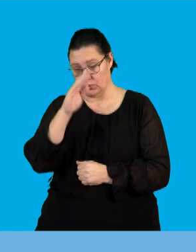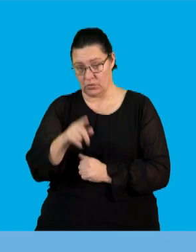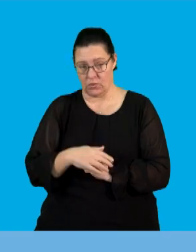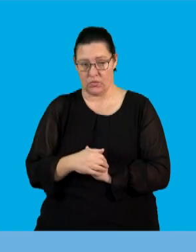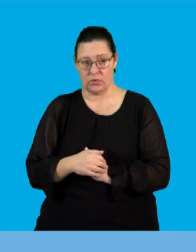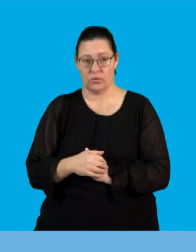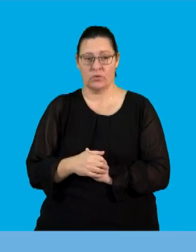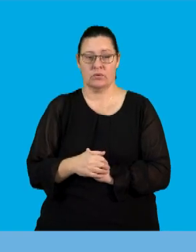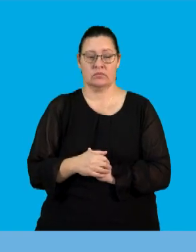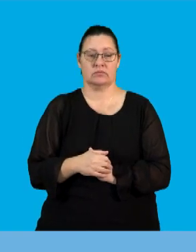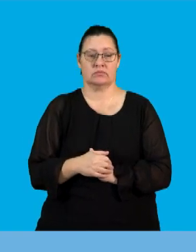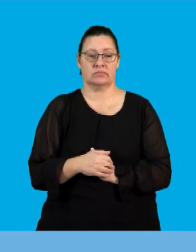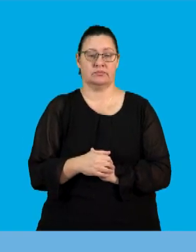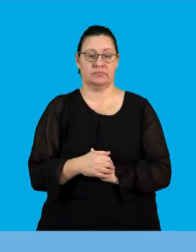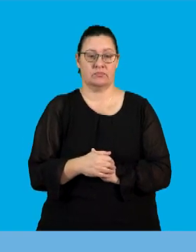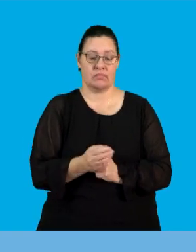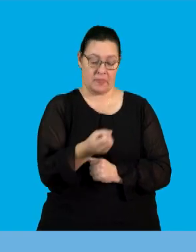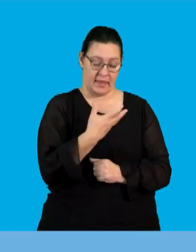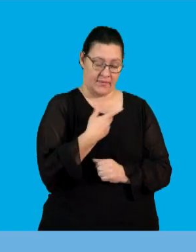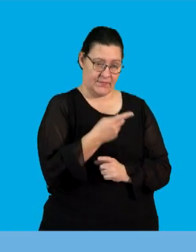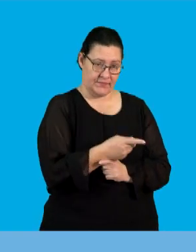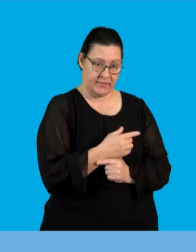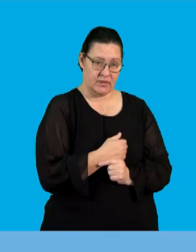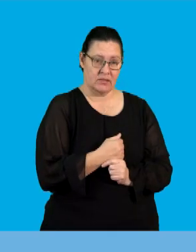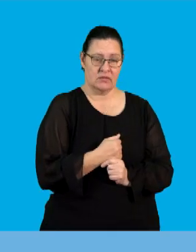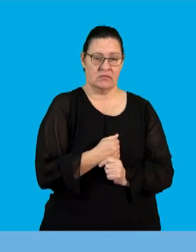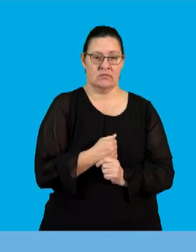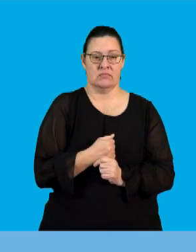know this is our hydrochloric acid as given,